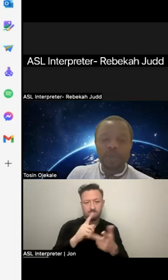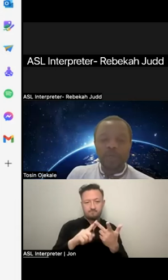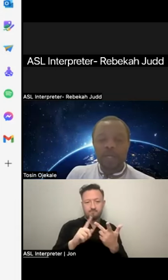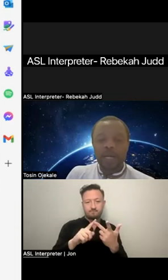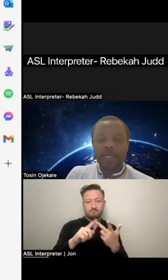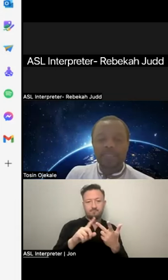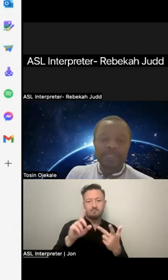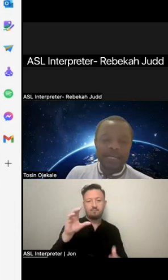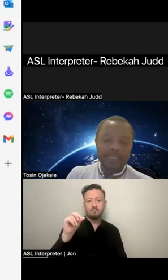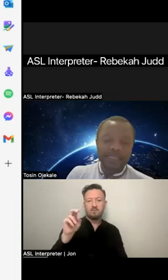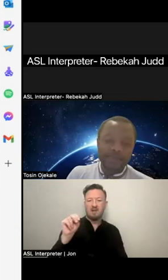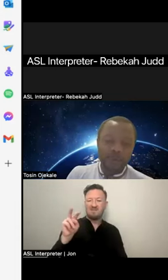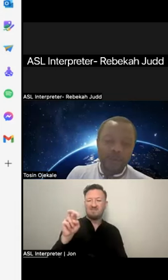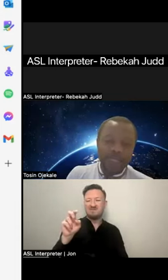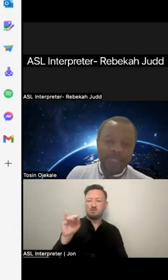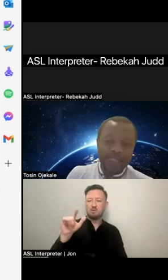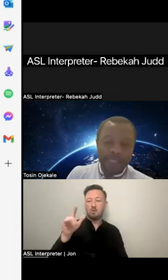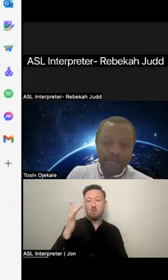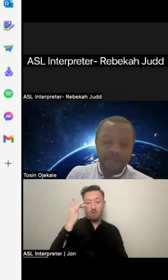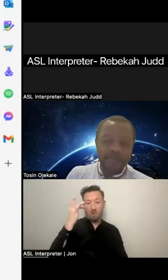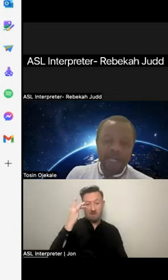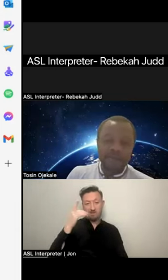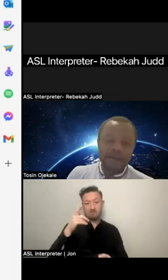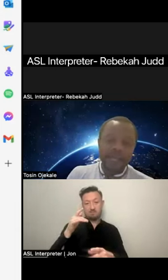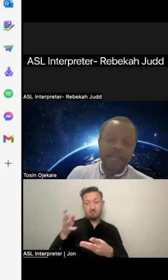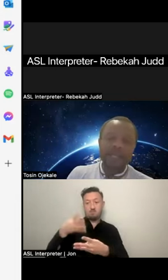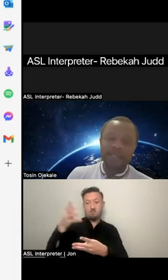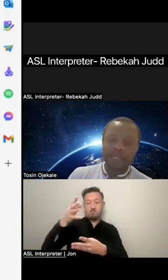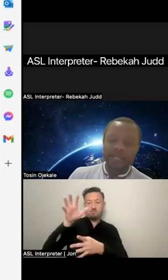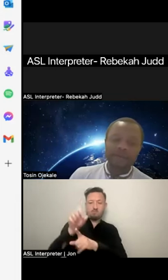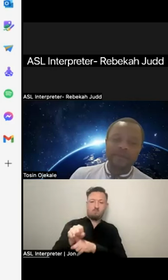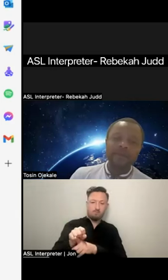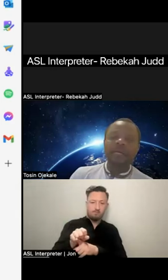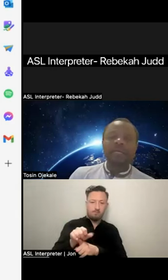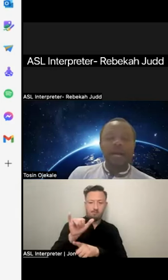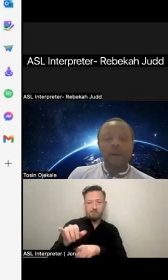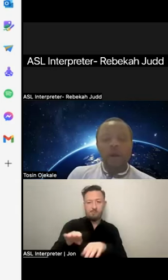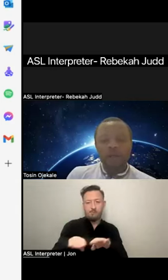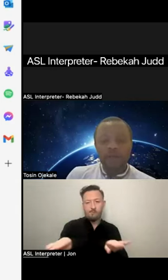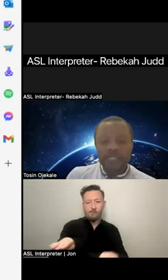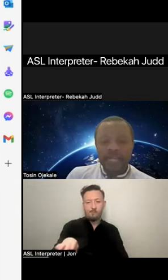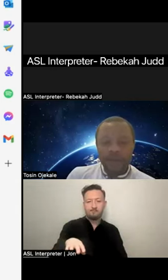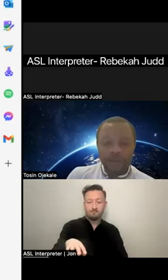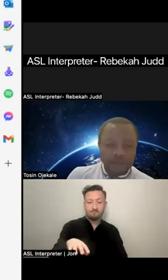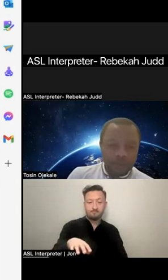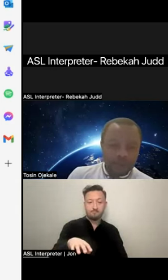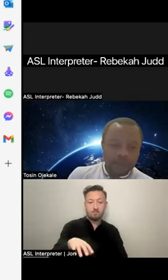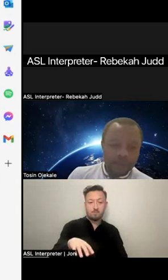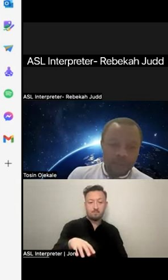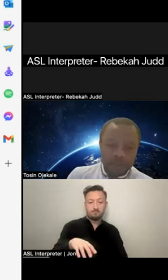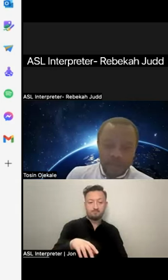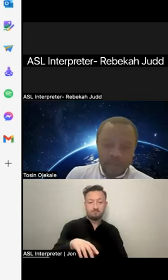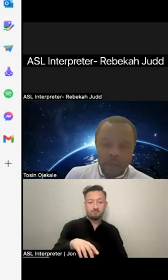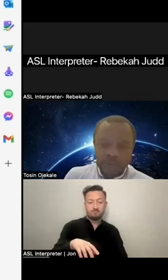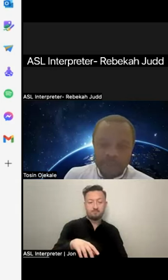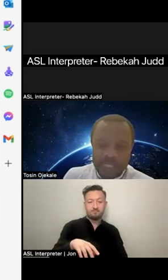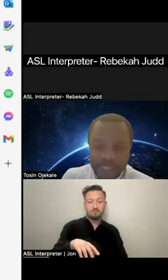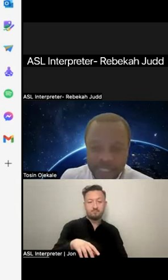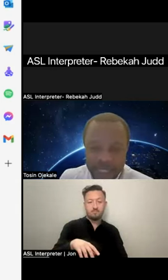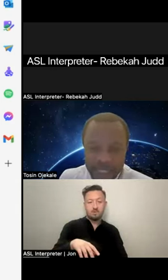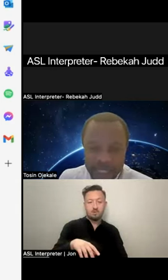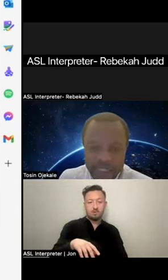to detect smoke at this level and fire at this level. Now, all of this that we've talked, even up